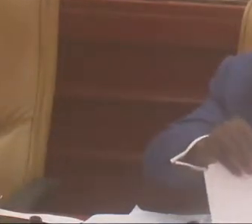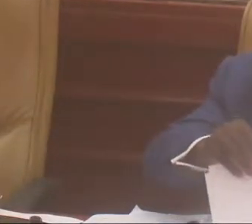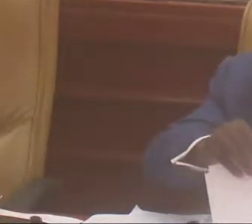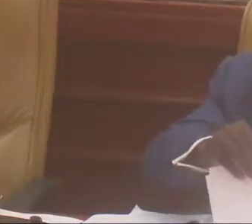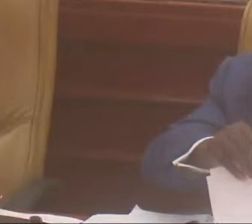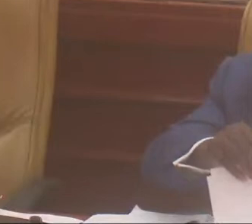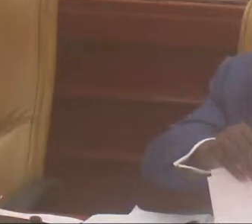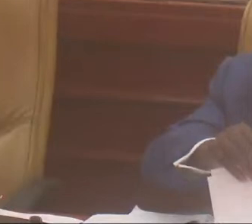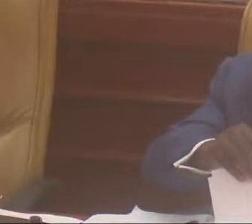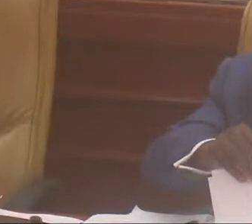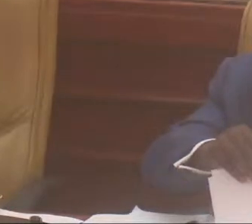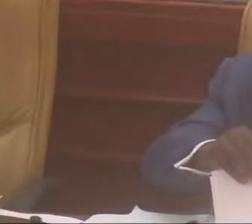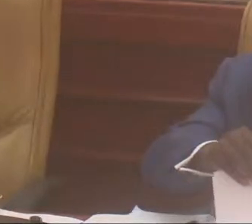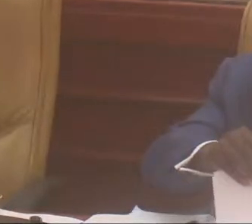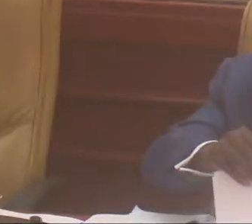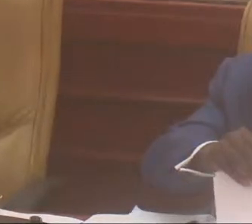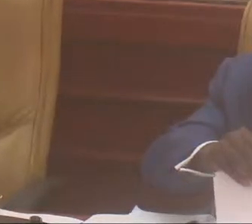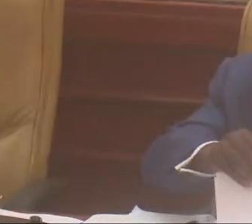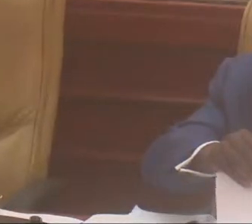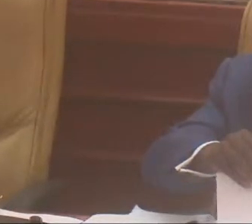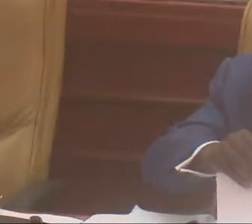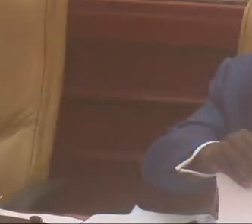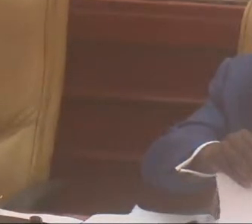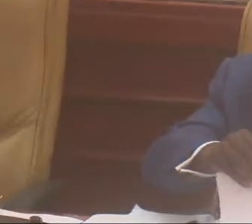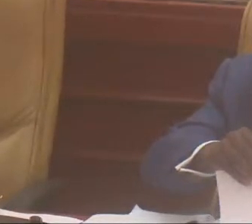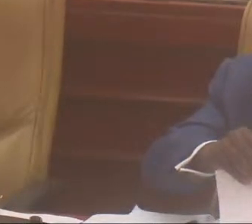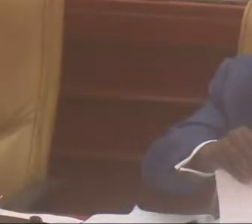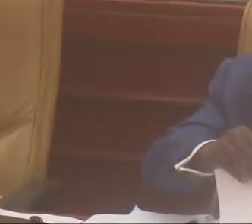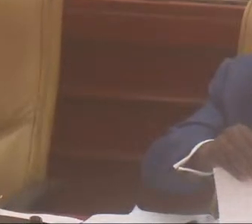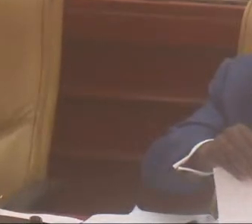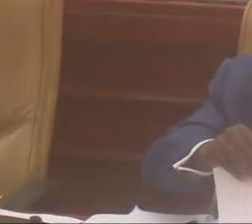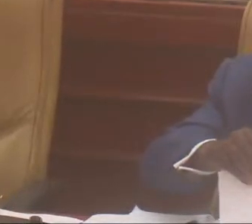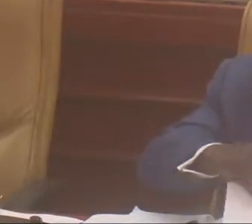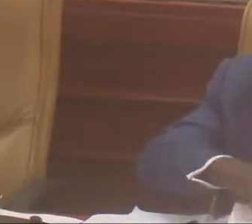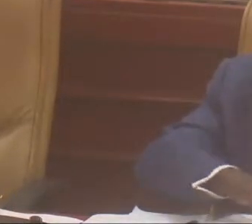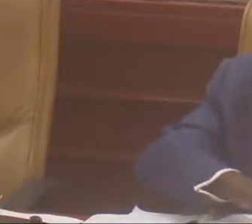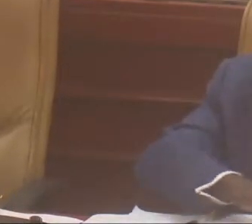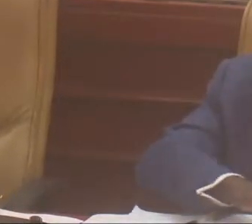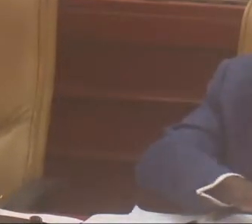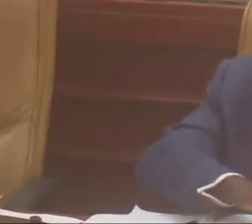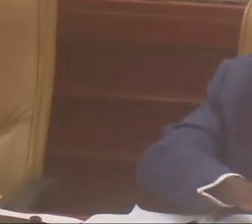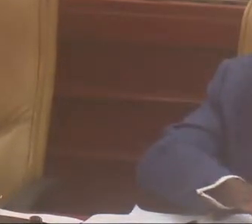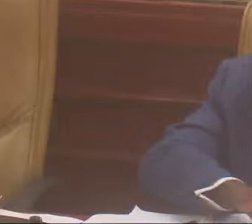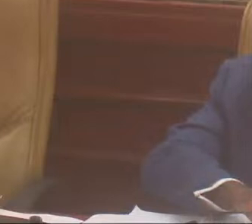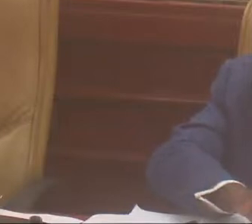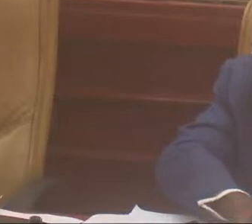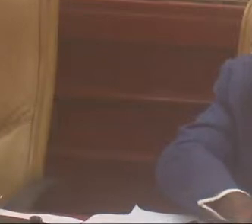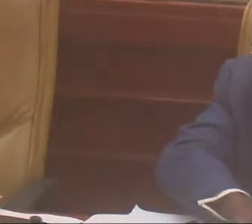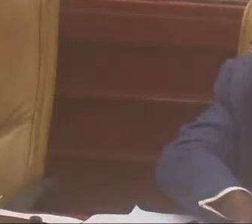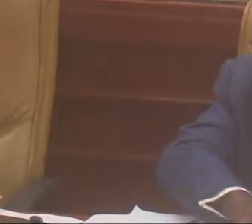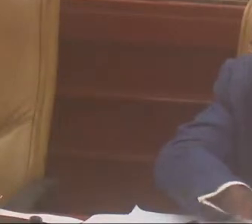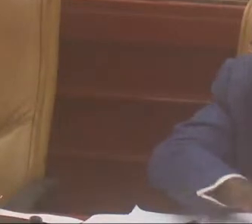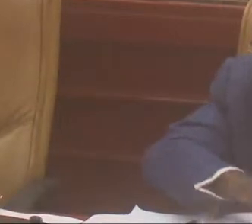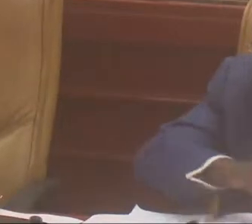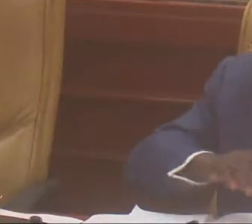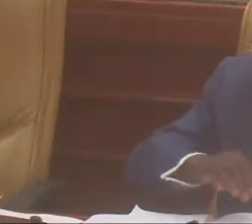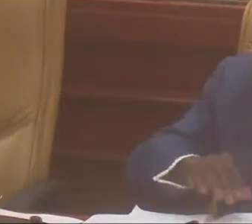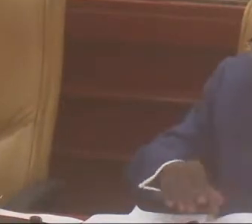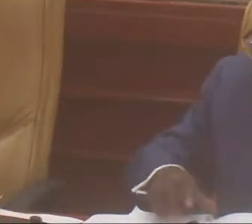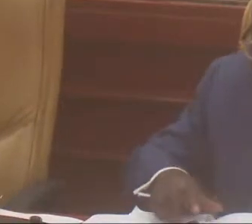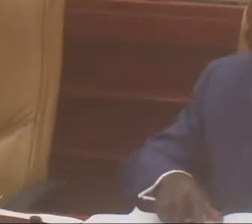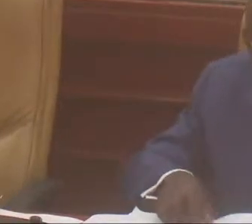connectivity will be extended to the communities